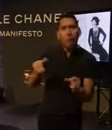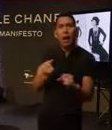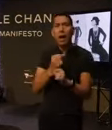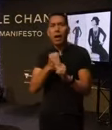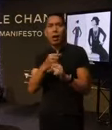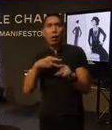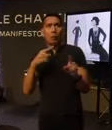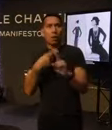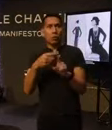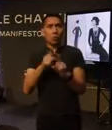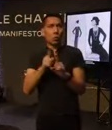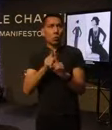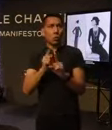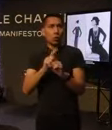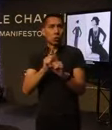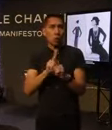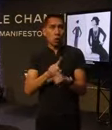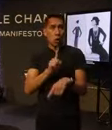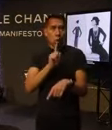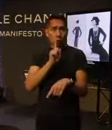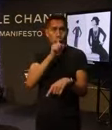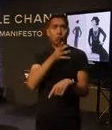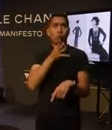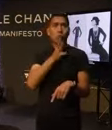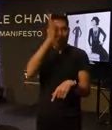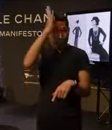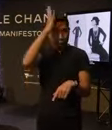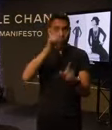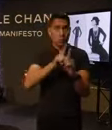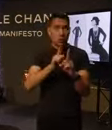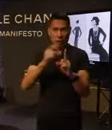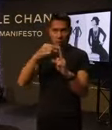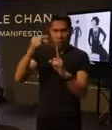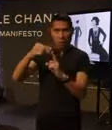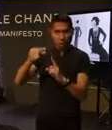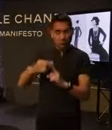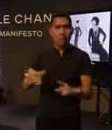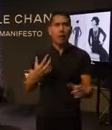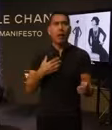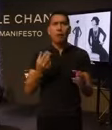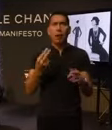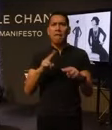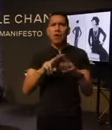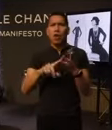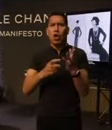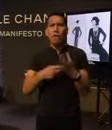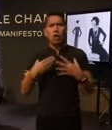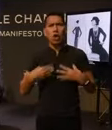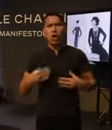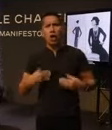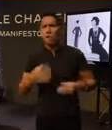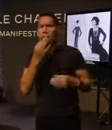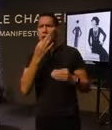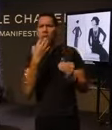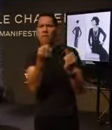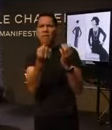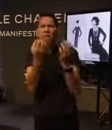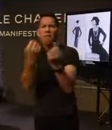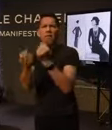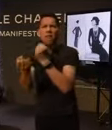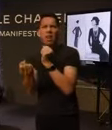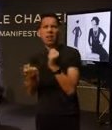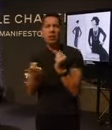feathers. But also a little bit of fur. She didn't use a lot of fur, but there's a couple of pieces that have fur on them. So it's, you know, she